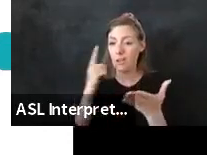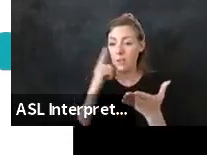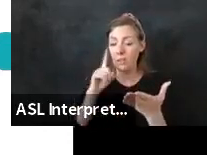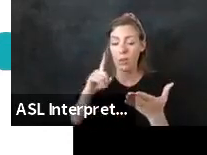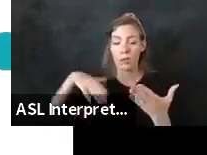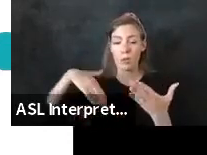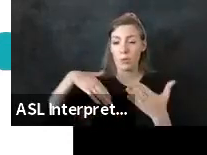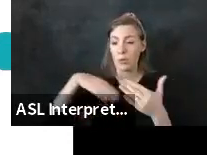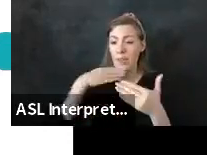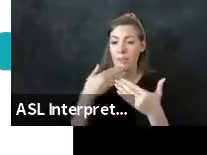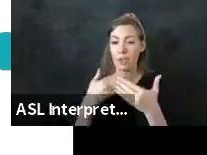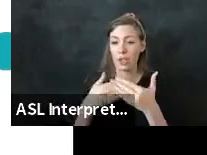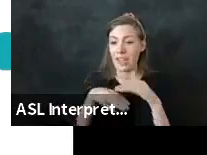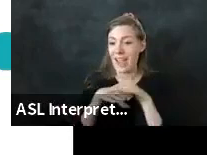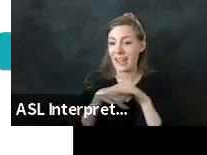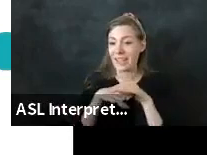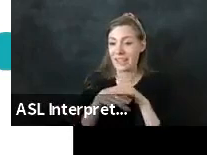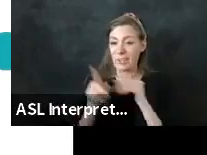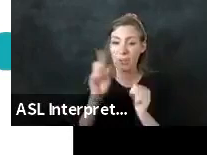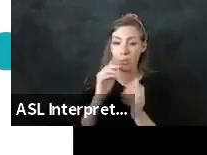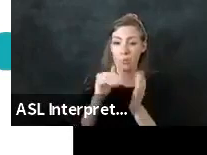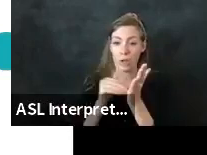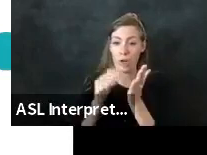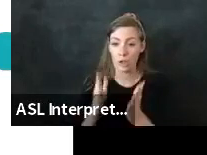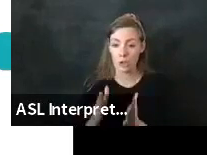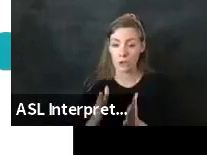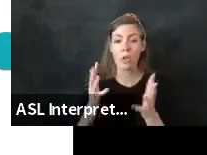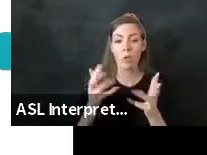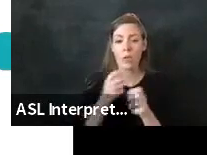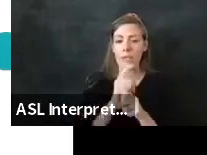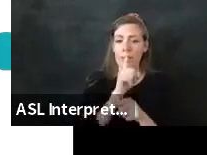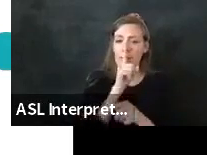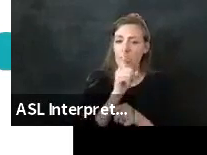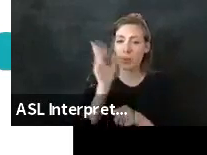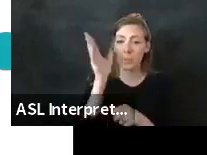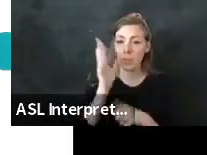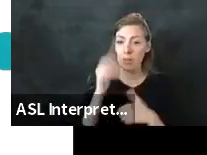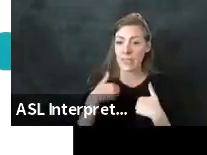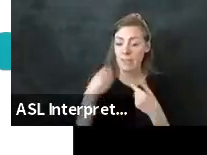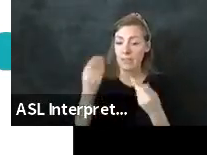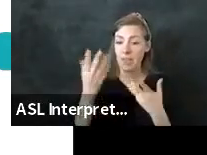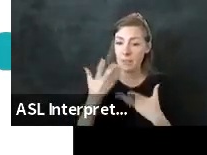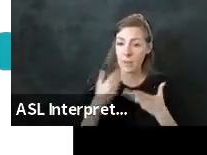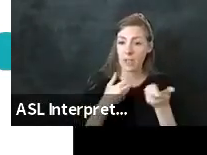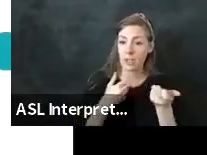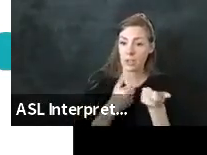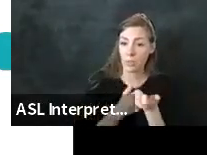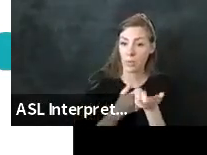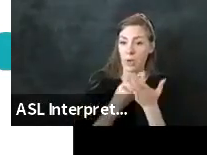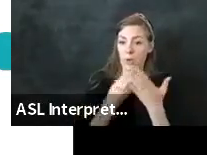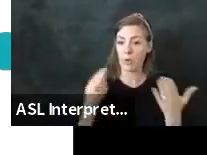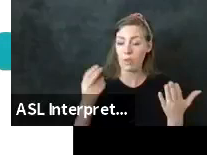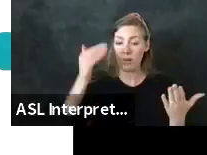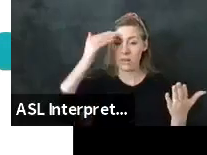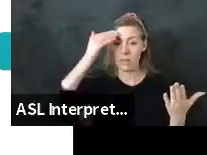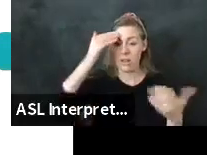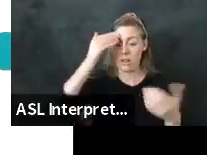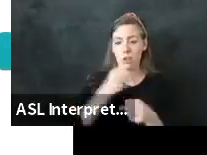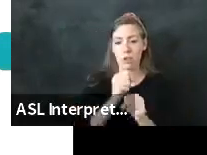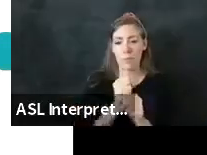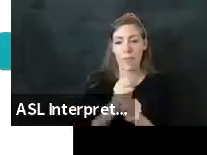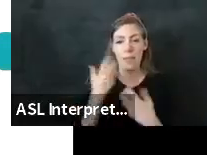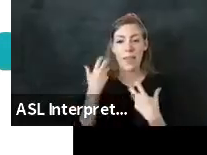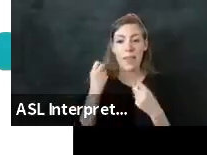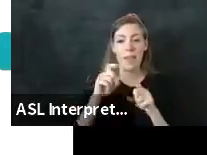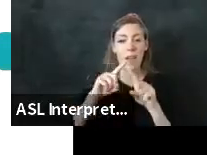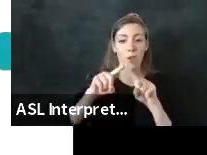to healthcare providers. And we want to ensure that parents have information, support, resources, and knowledge to make health-based